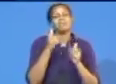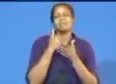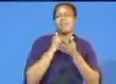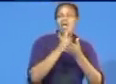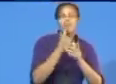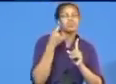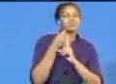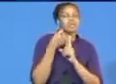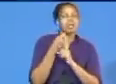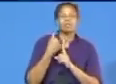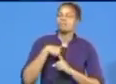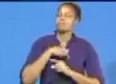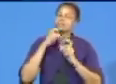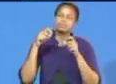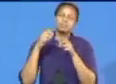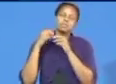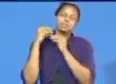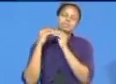fixing, God.